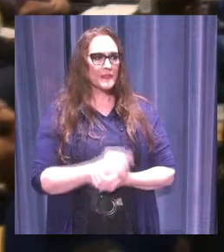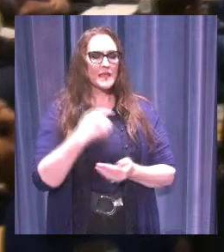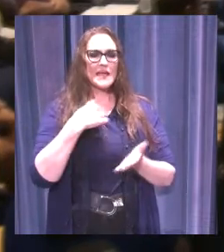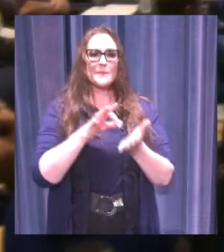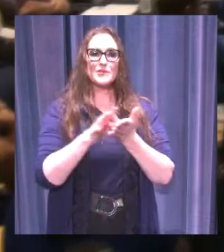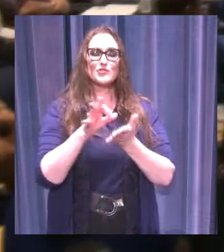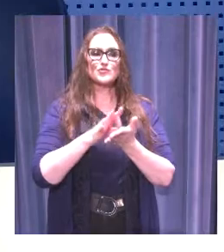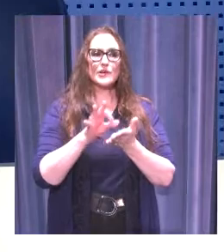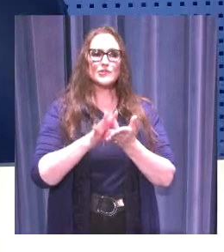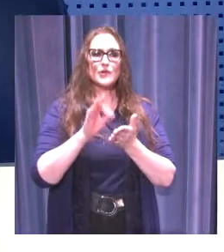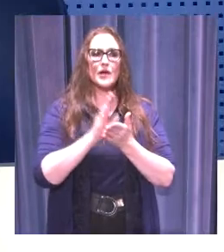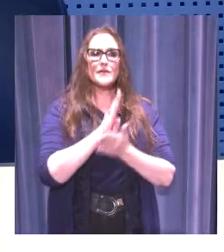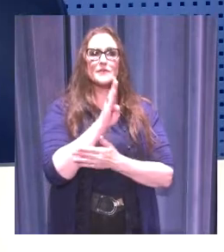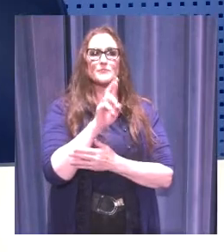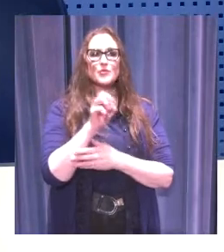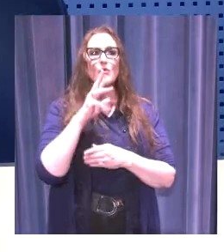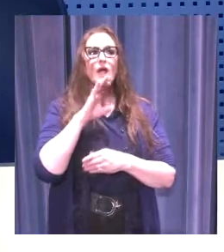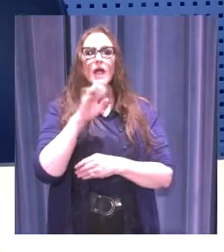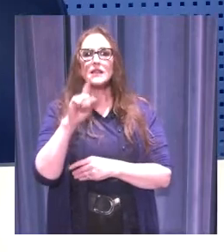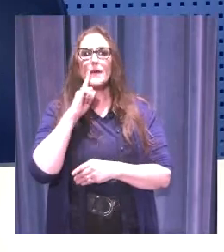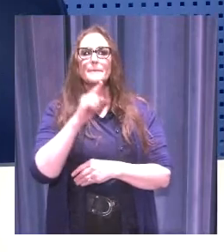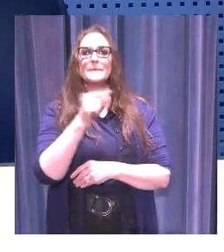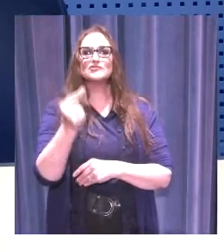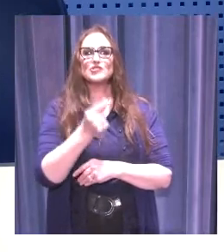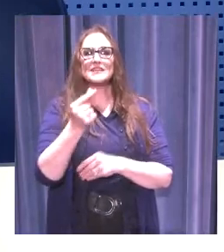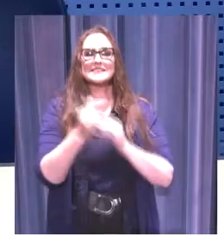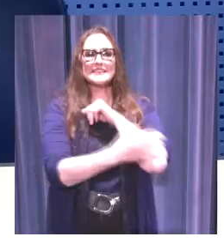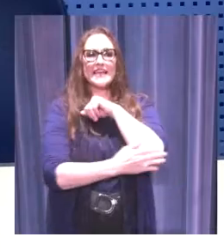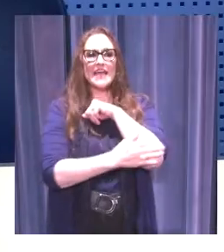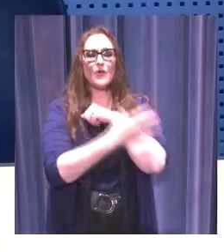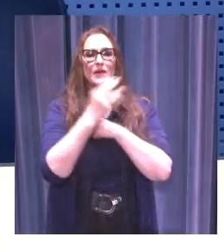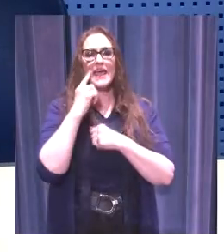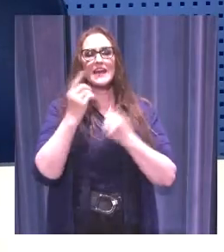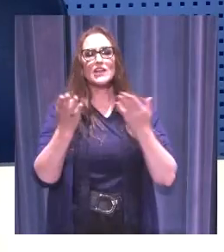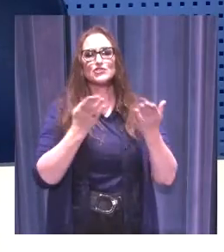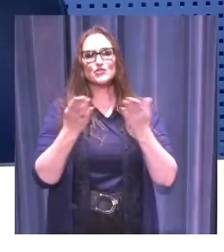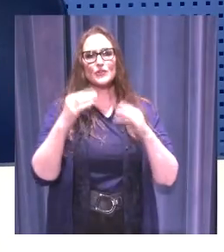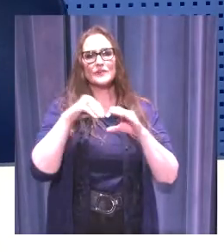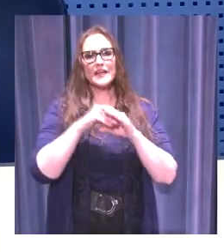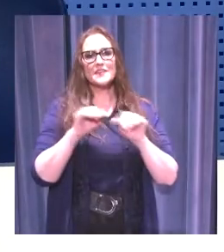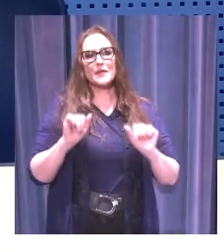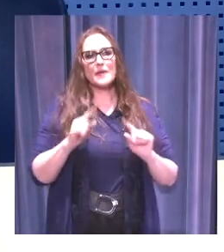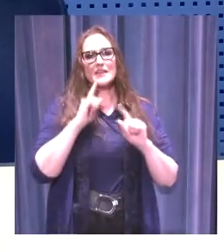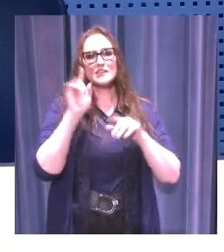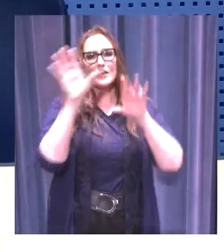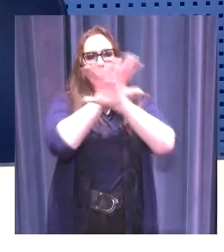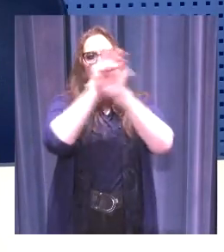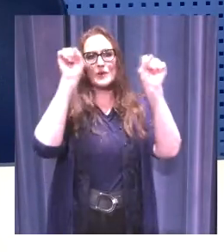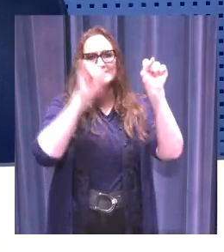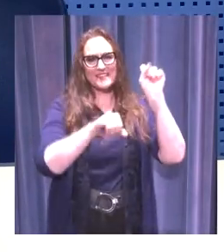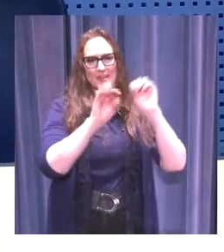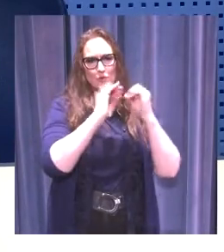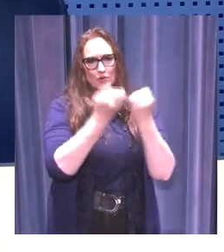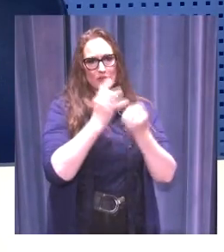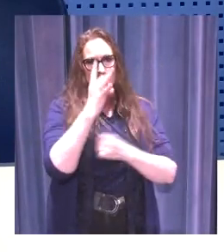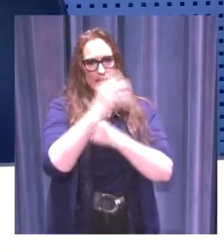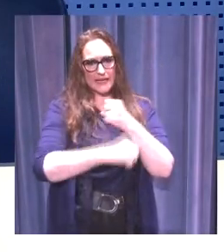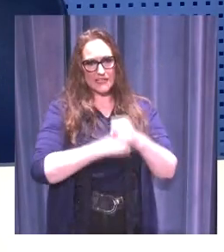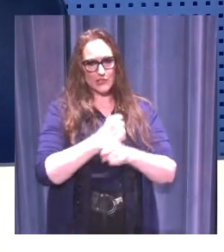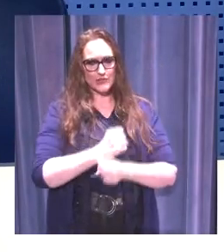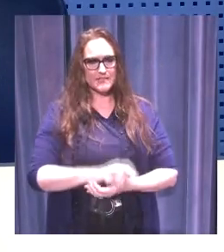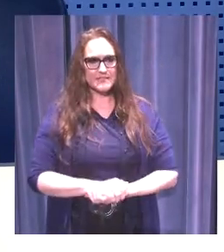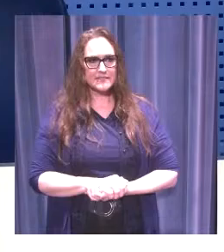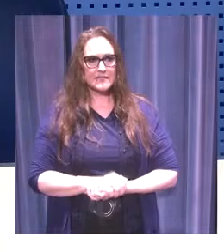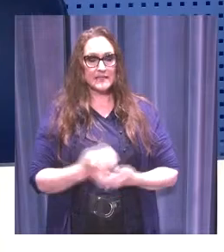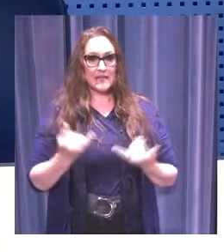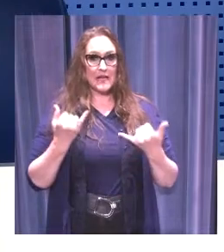I'm the treasurer of the Brewing Club of Genesee County, and I served in the capacity of president of that organization for 8 years.